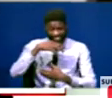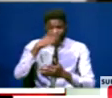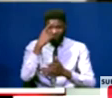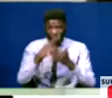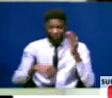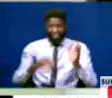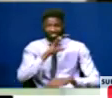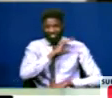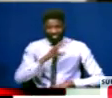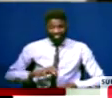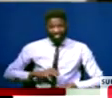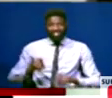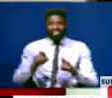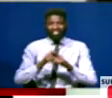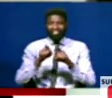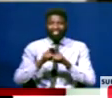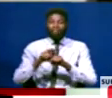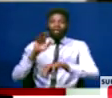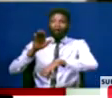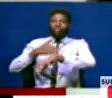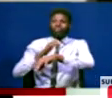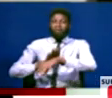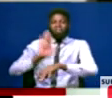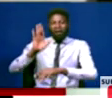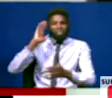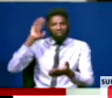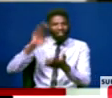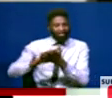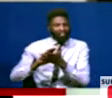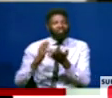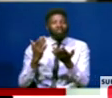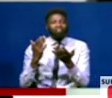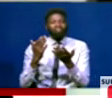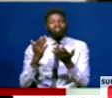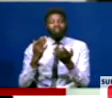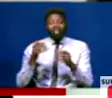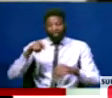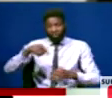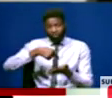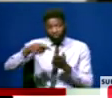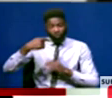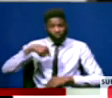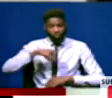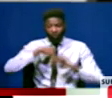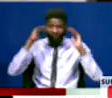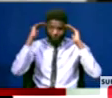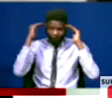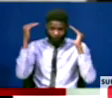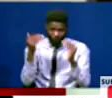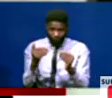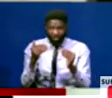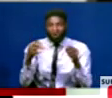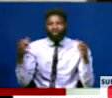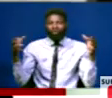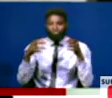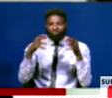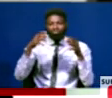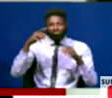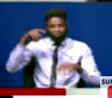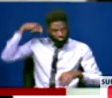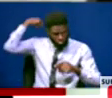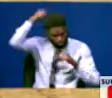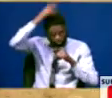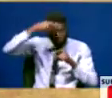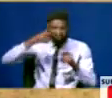beliefs, practices, and values. This week on Mike Culture, we focus on the evolution of the Akurino faith.